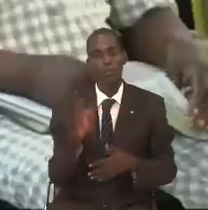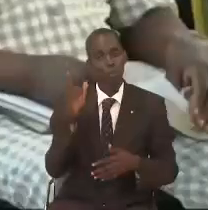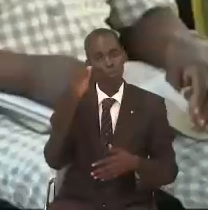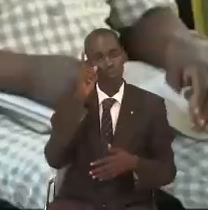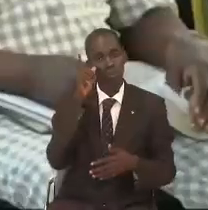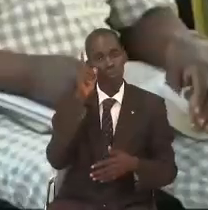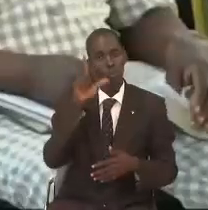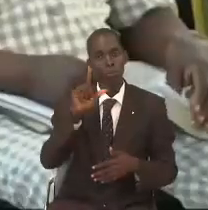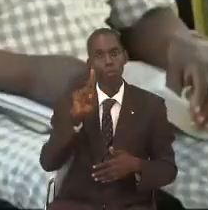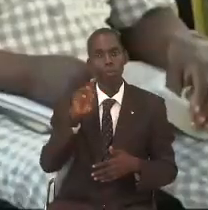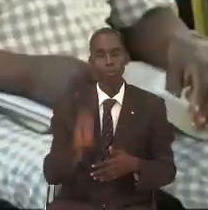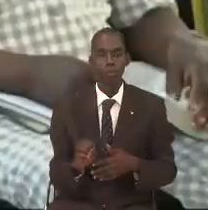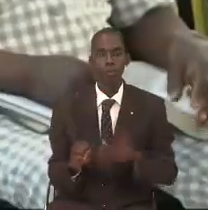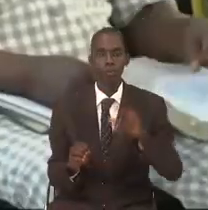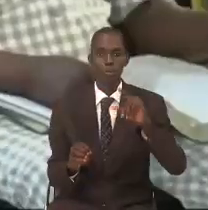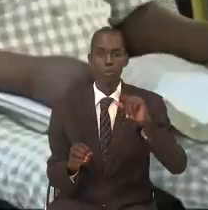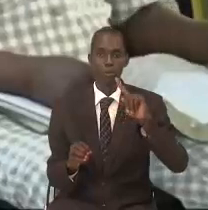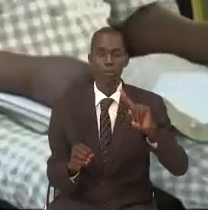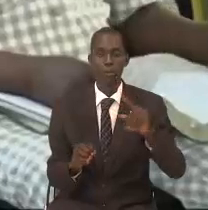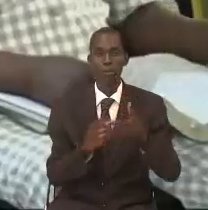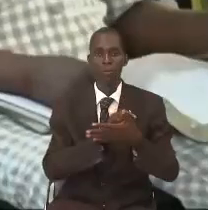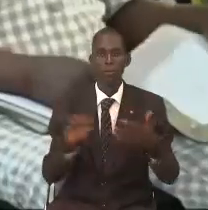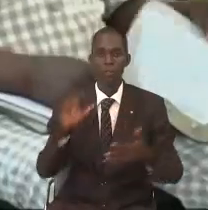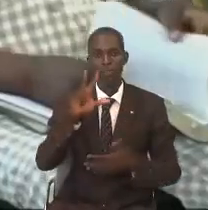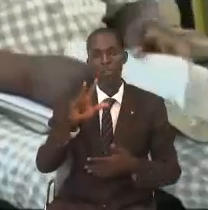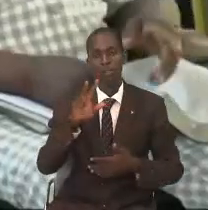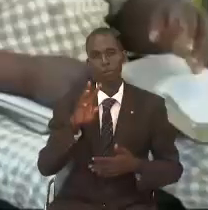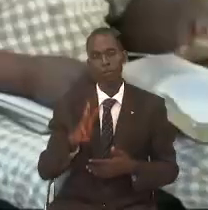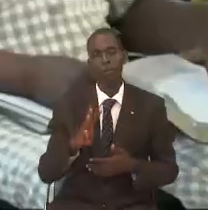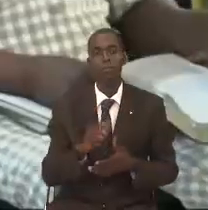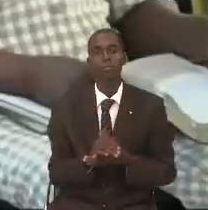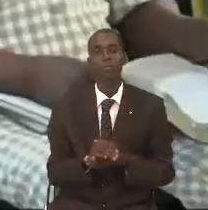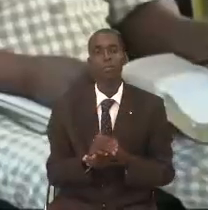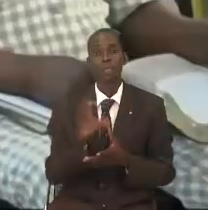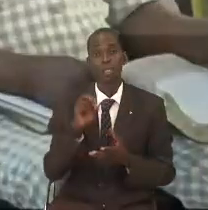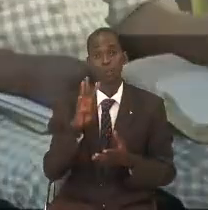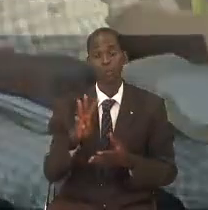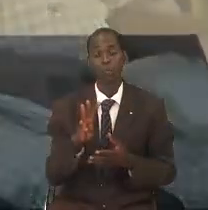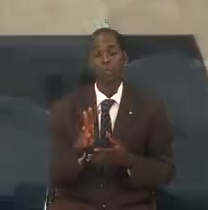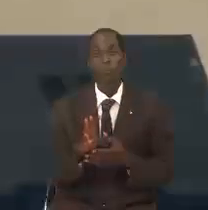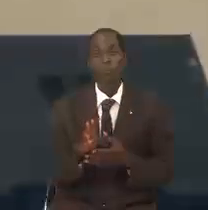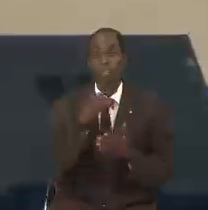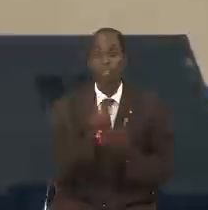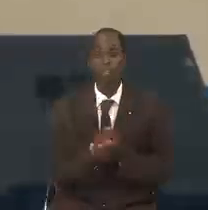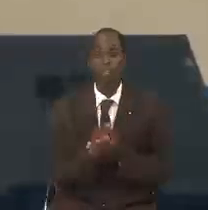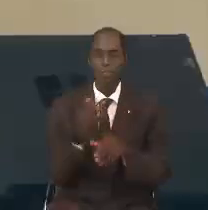21, verse 34. It says, and take heed to